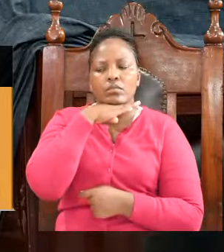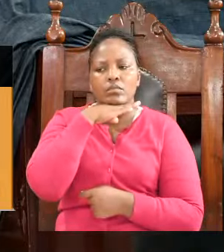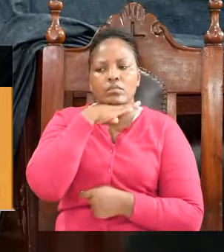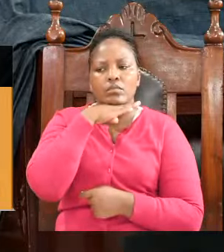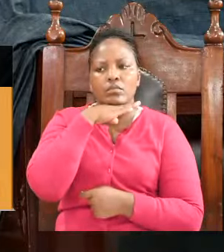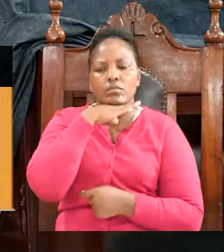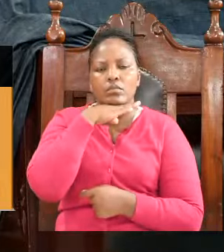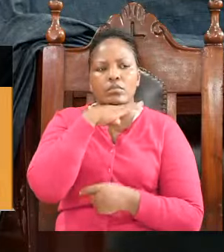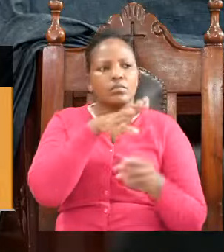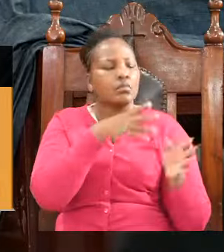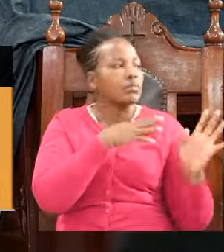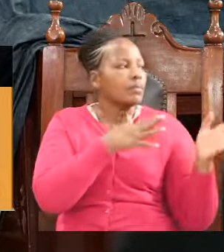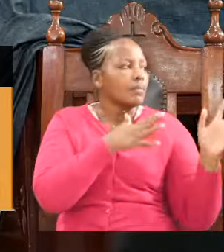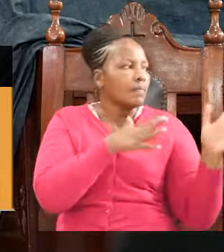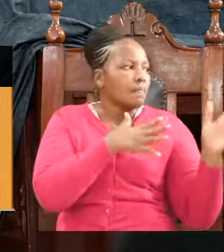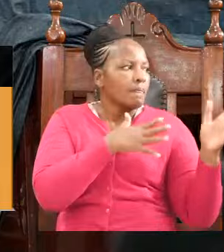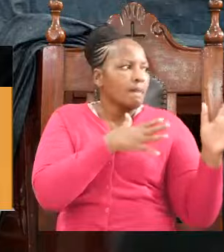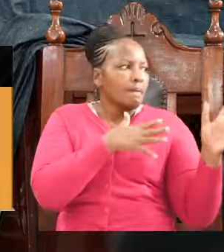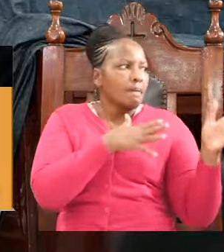die.